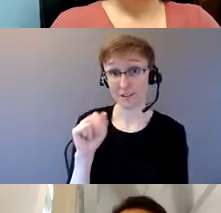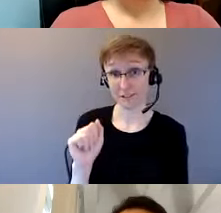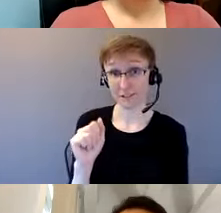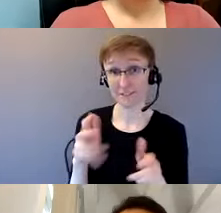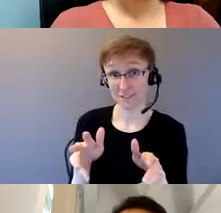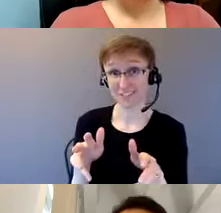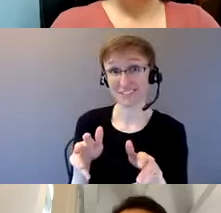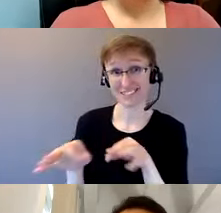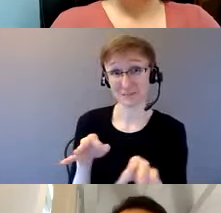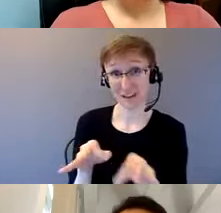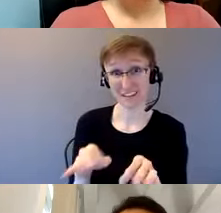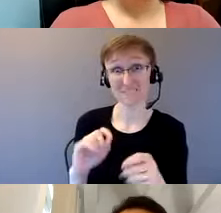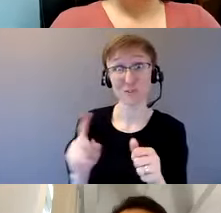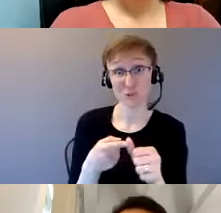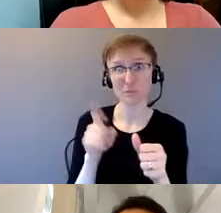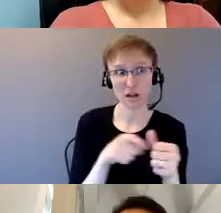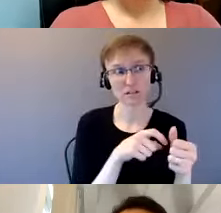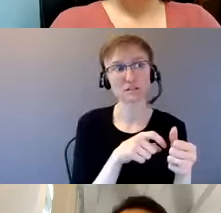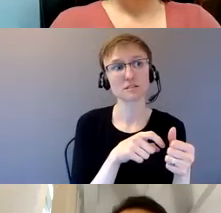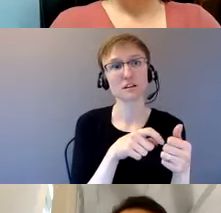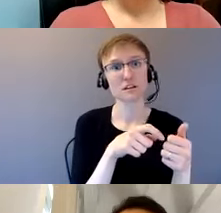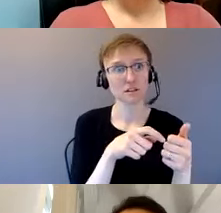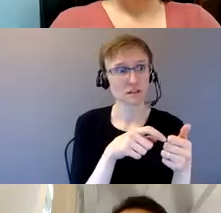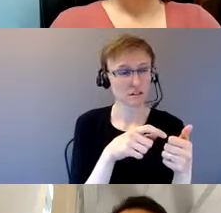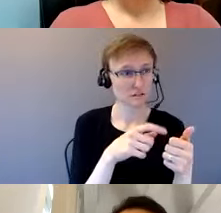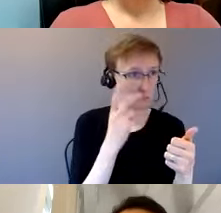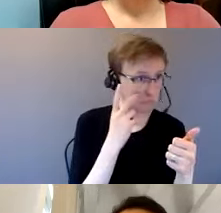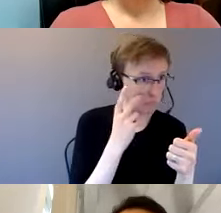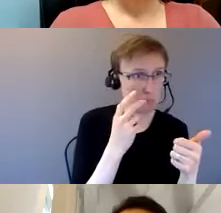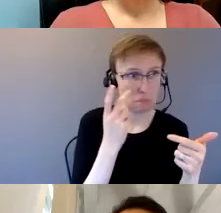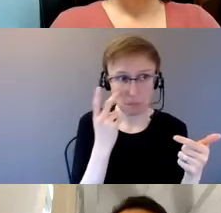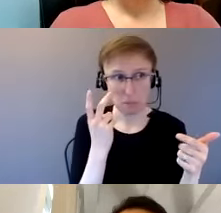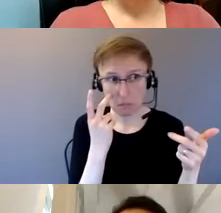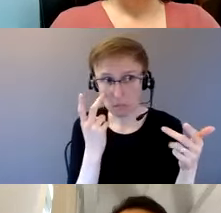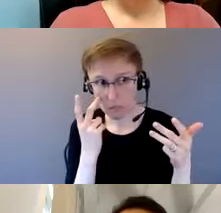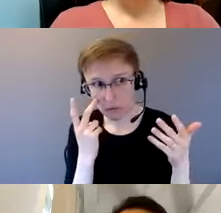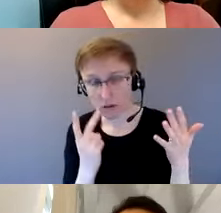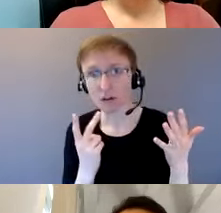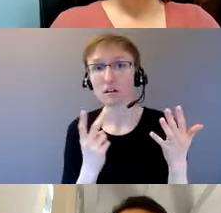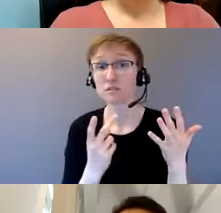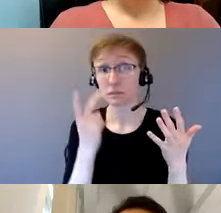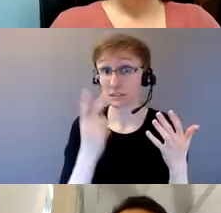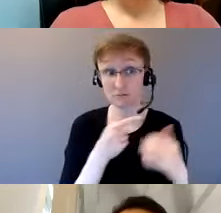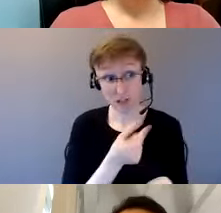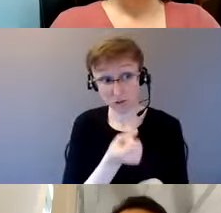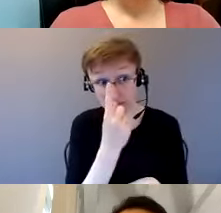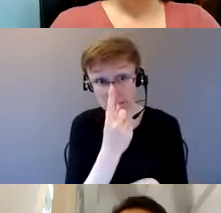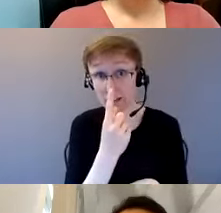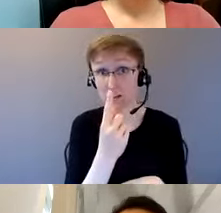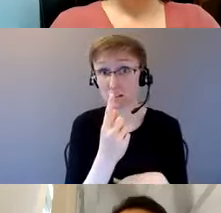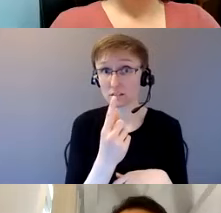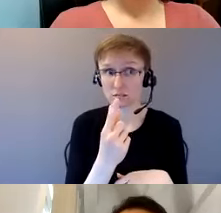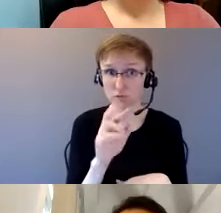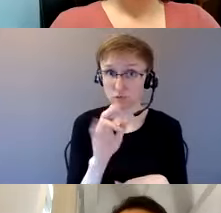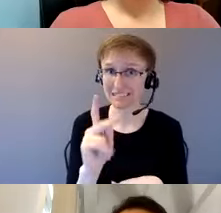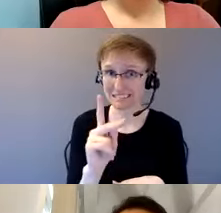Have we looked at those conversations about his finances? Does he understand the risk factors? So that would be some of the stuff that I would have